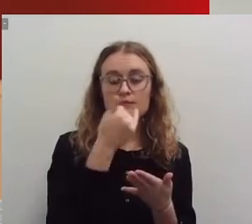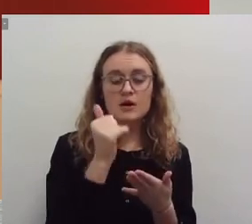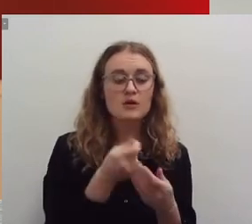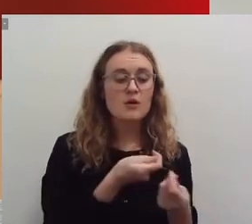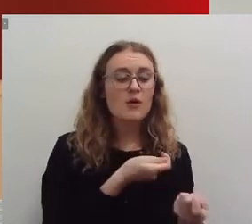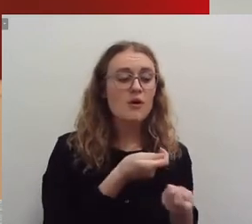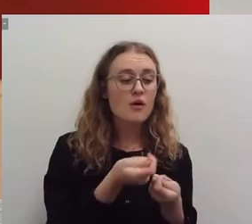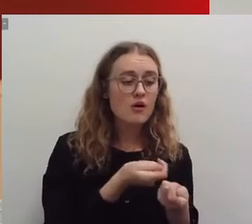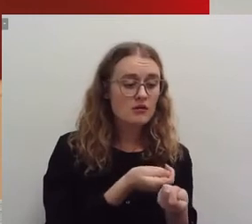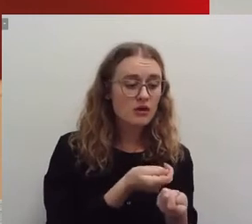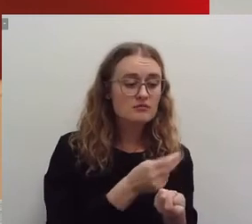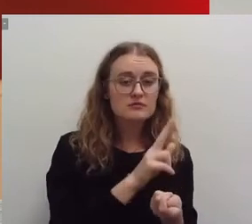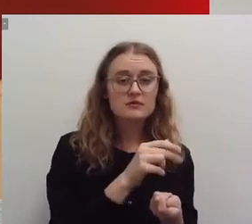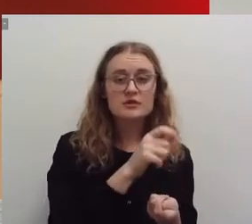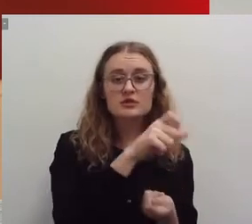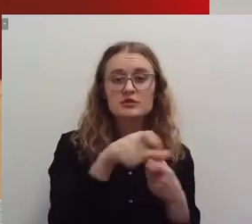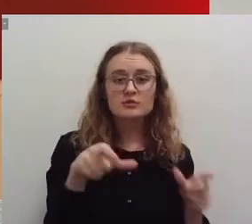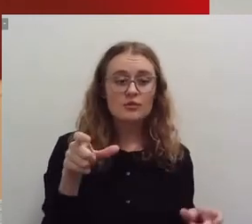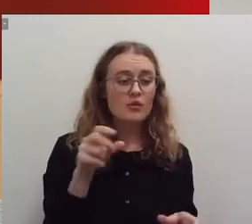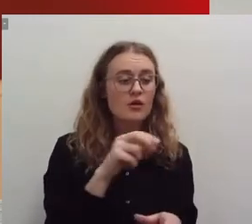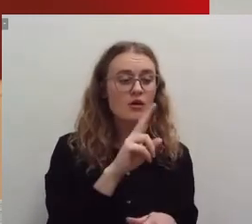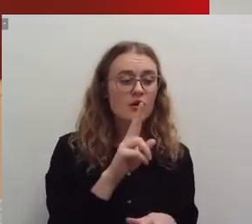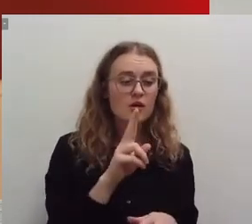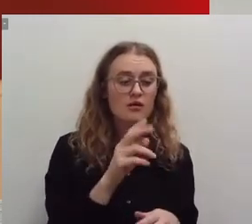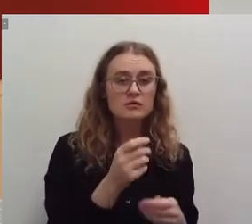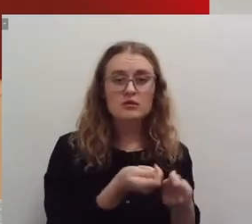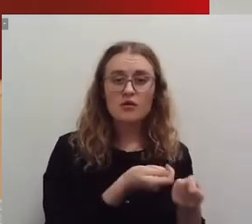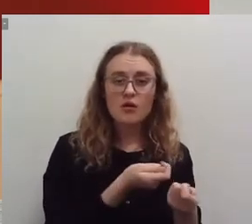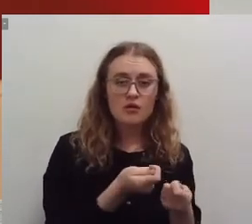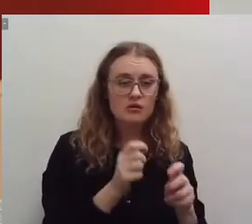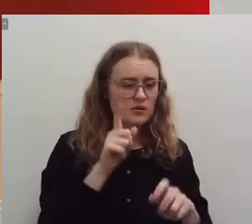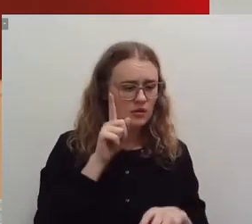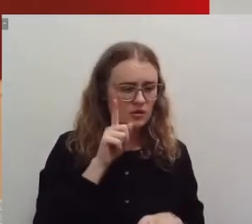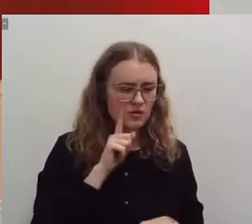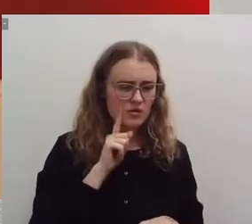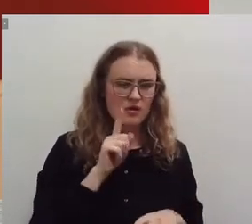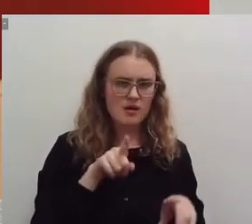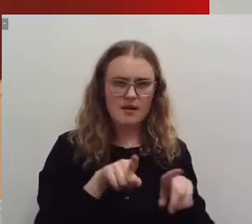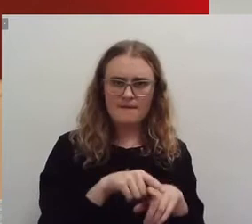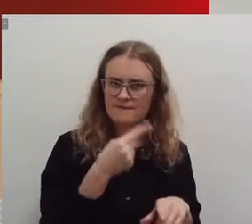and would like to just one day spend time with these teenagers